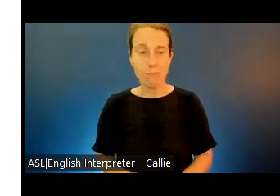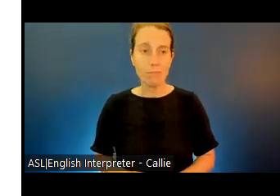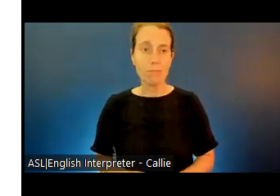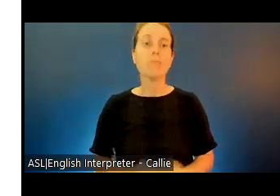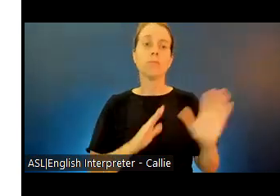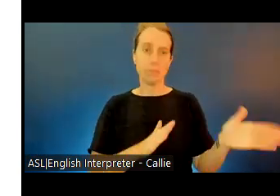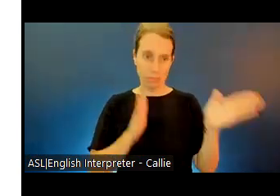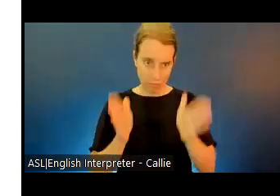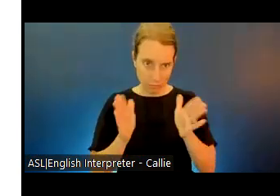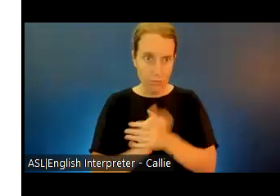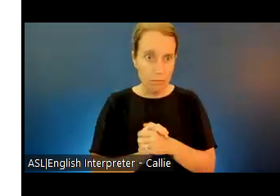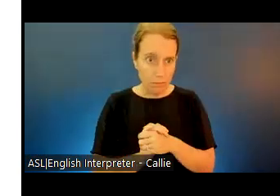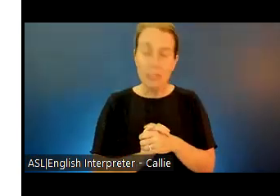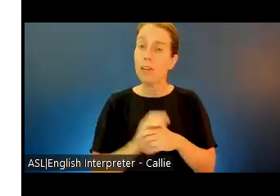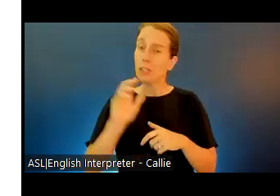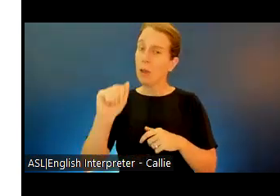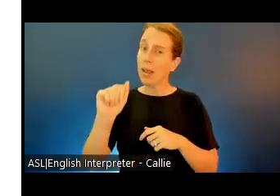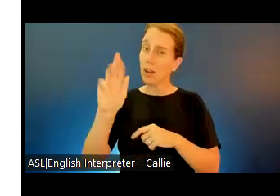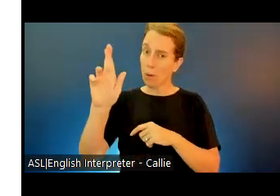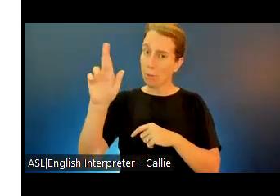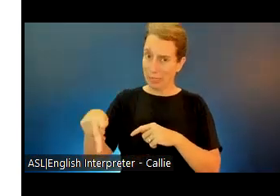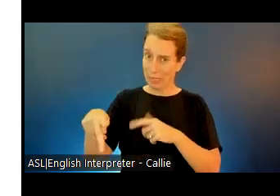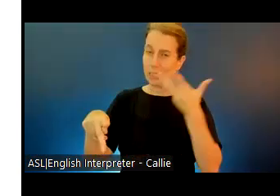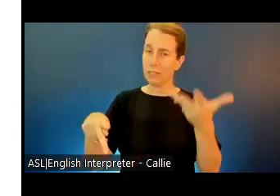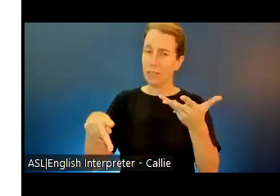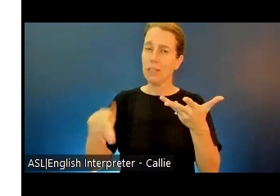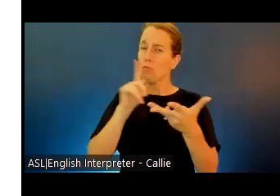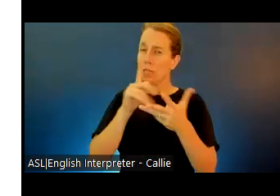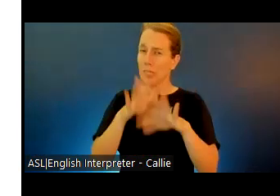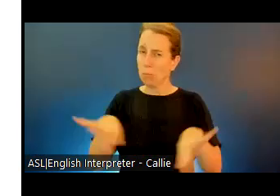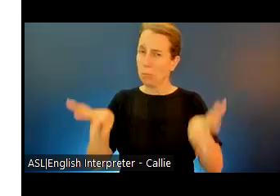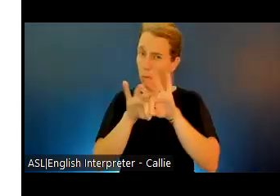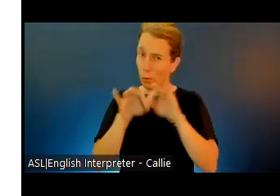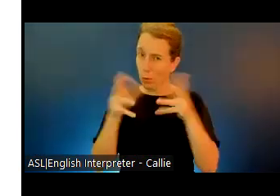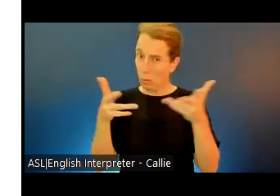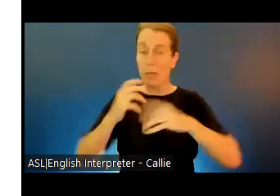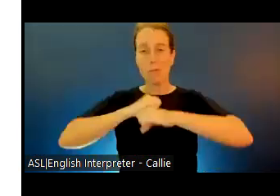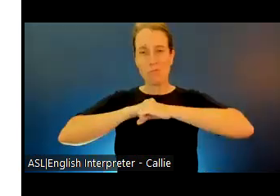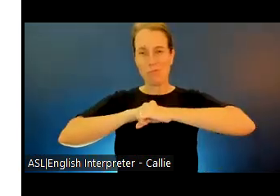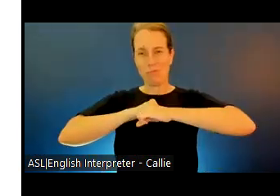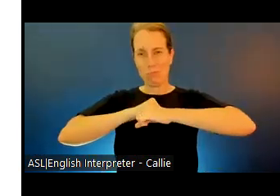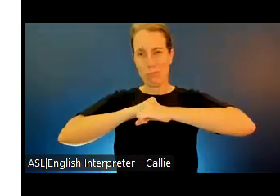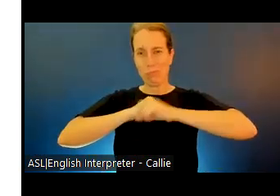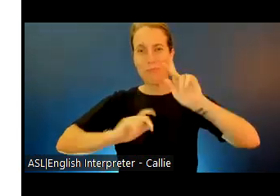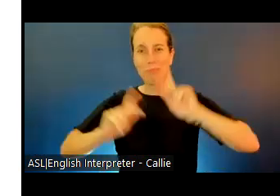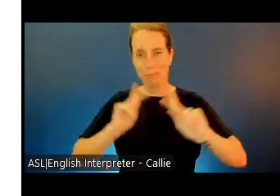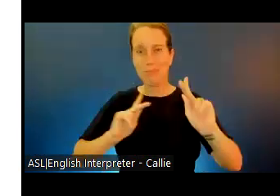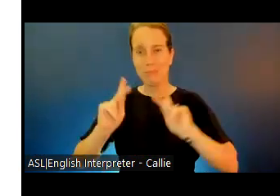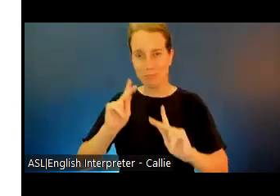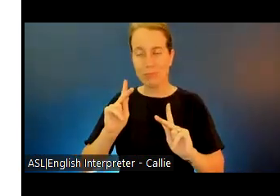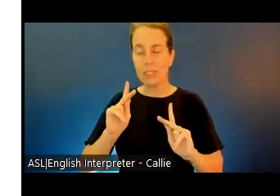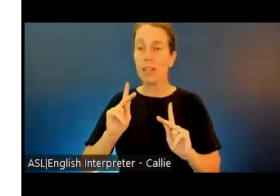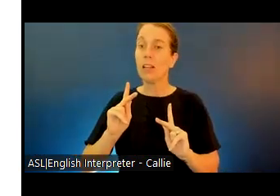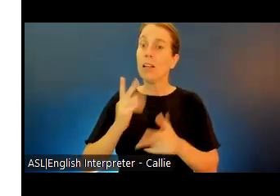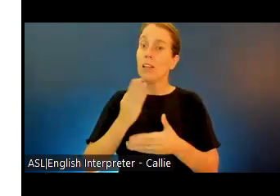other things that AARP's policy focuses on? And a key piece is protections. Our policy states that some older adults may